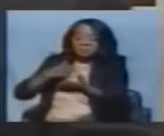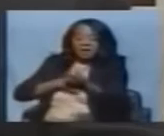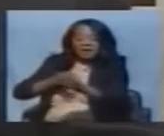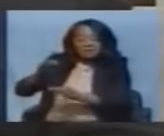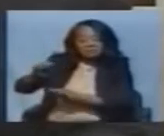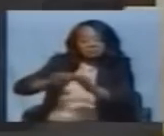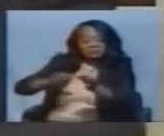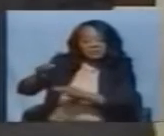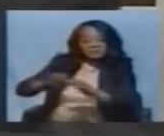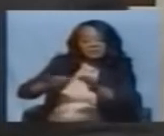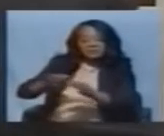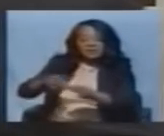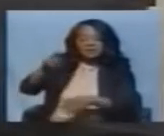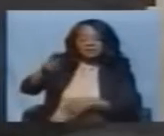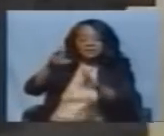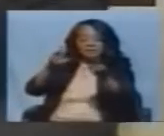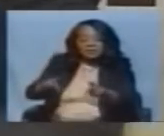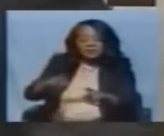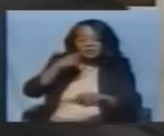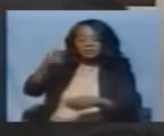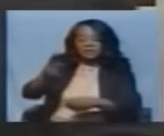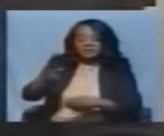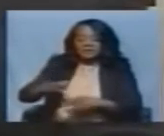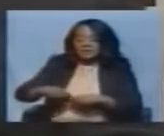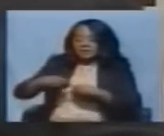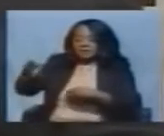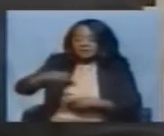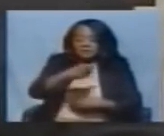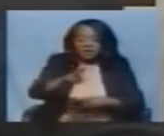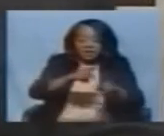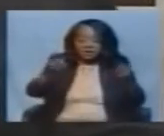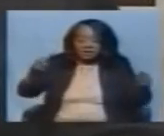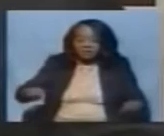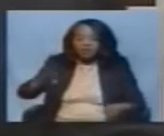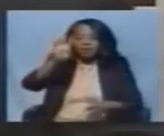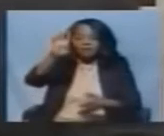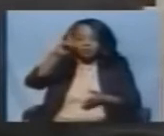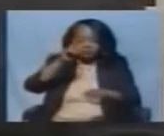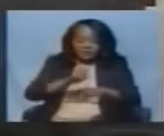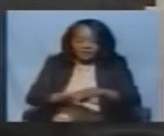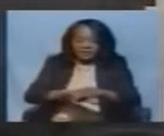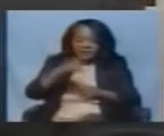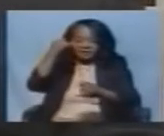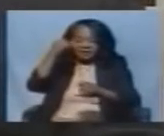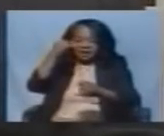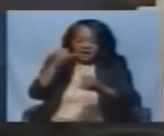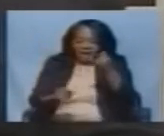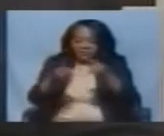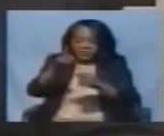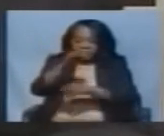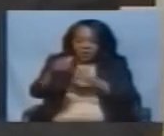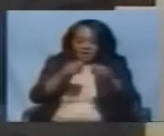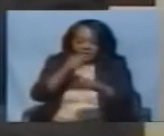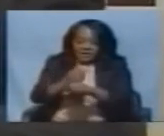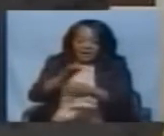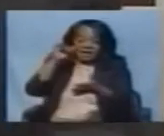and in my justification that this person should have supplied these particular tables before 4 times in the last 1 year. Okay, that's the